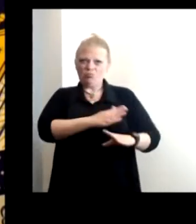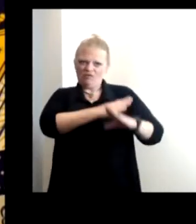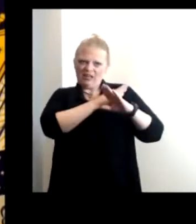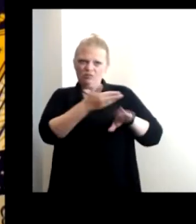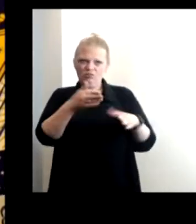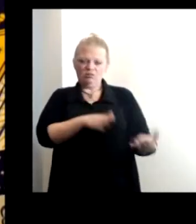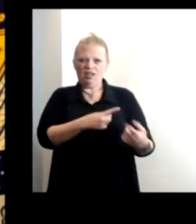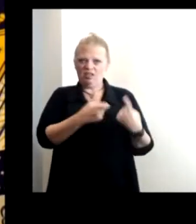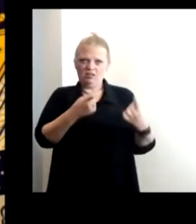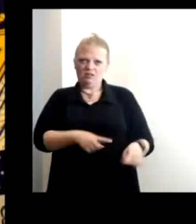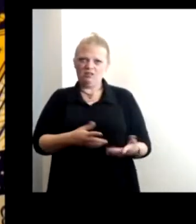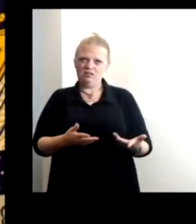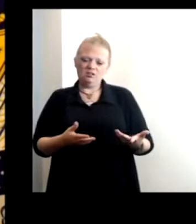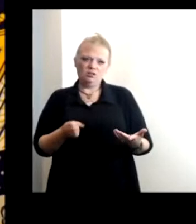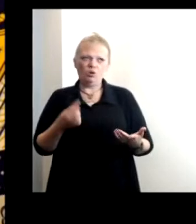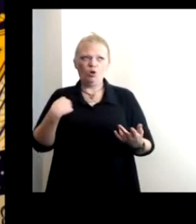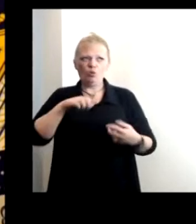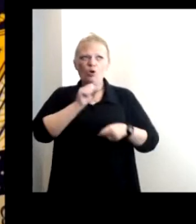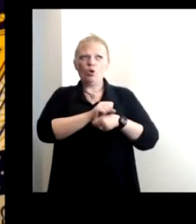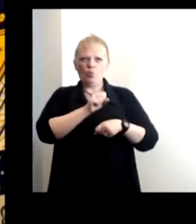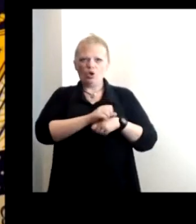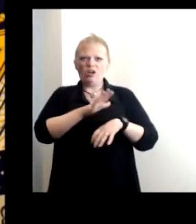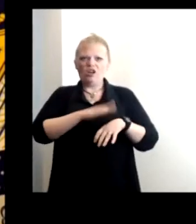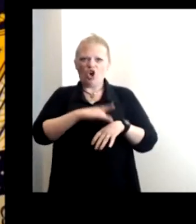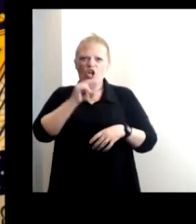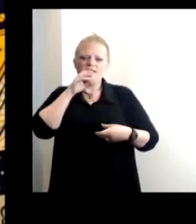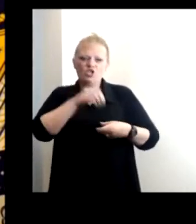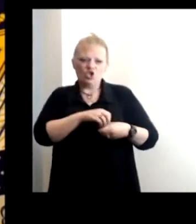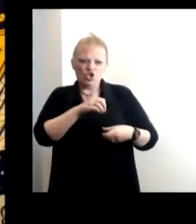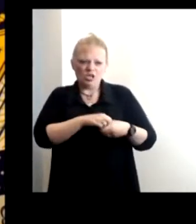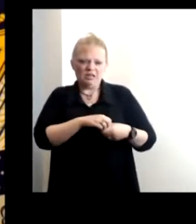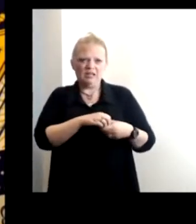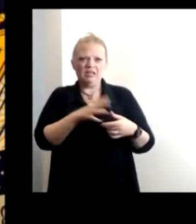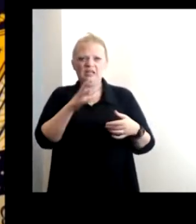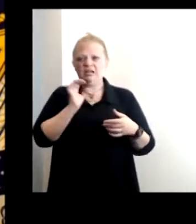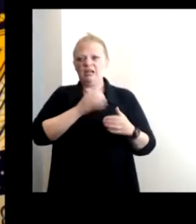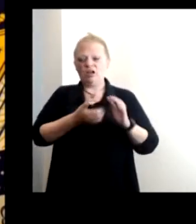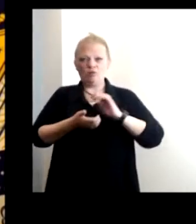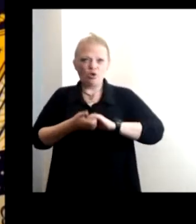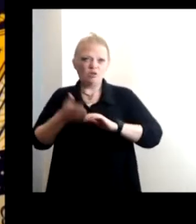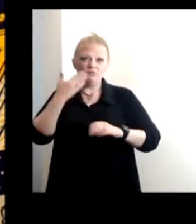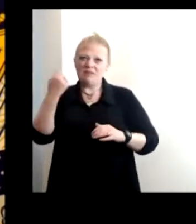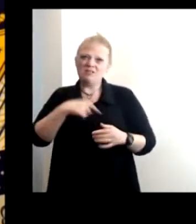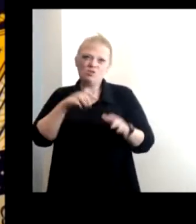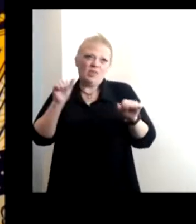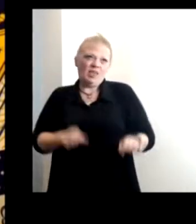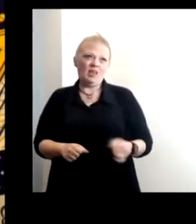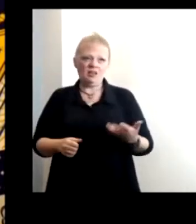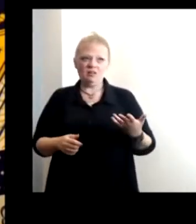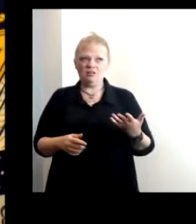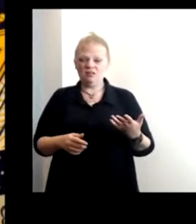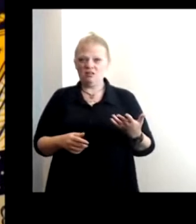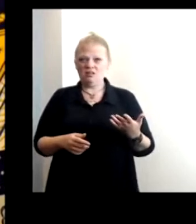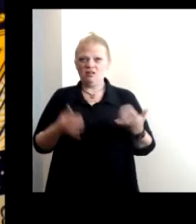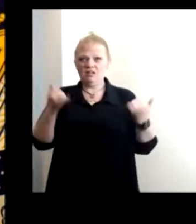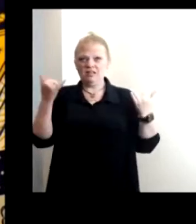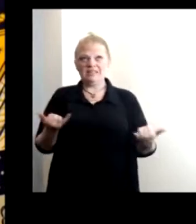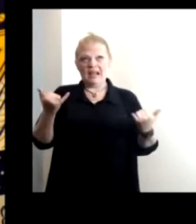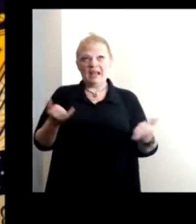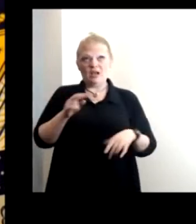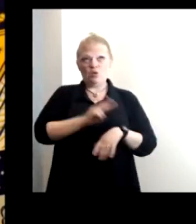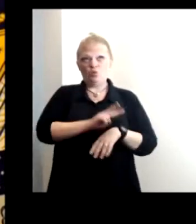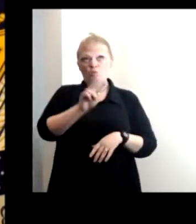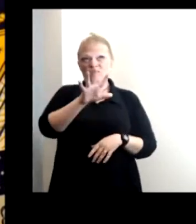deaths. So we are working on it internally, and we're working on helping out our partners as best as we can. It is now 2:58. I know